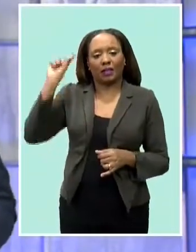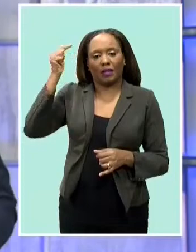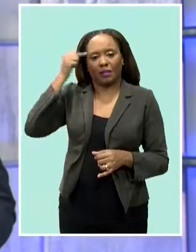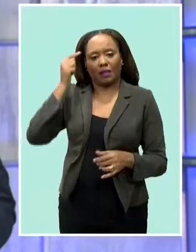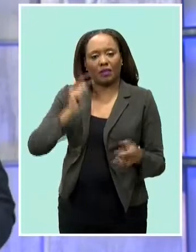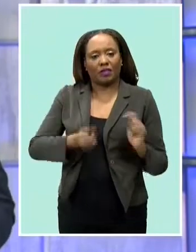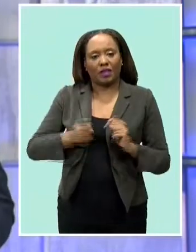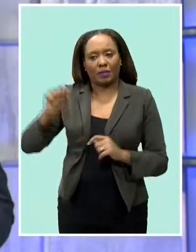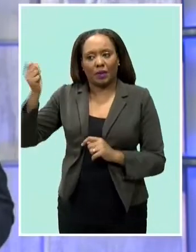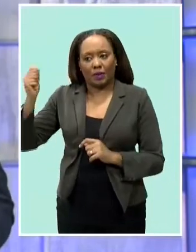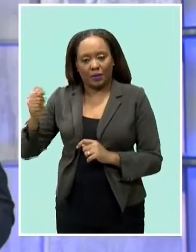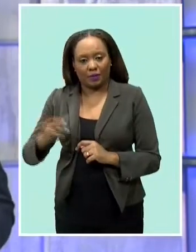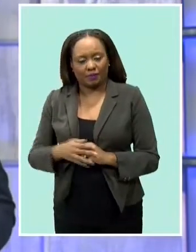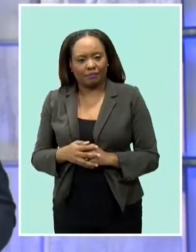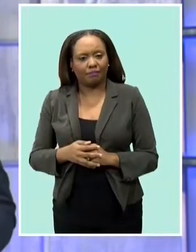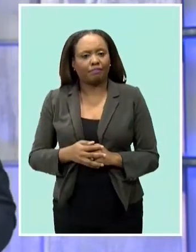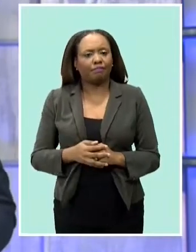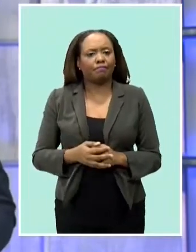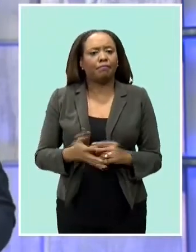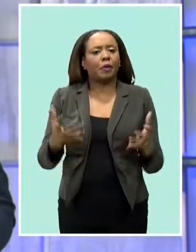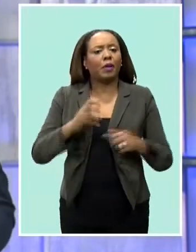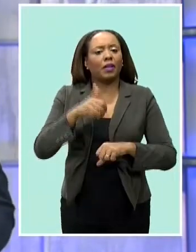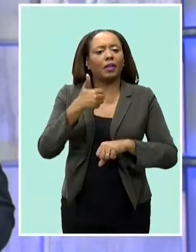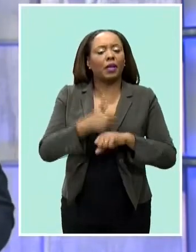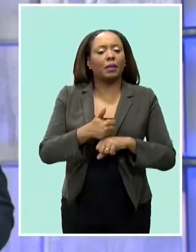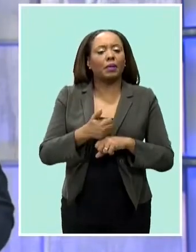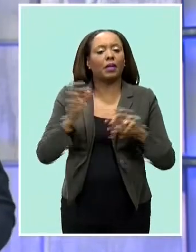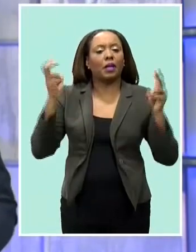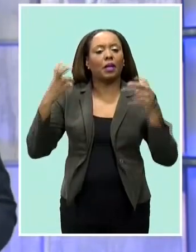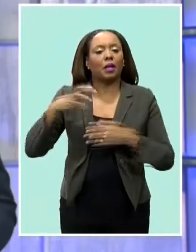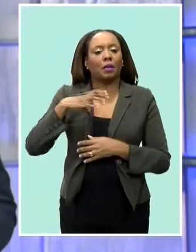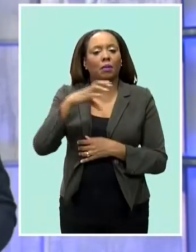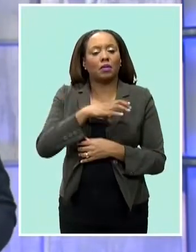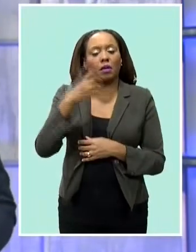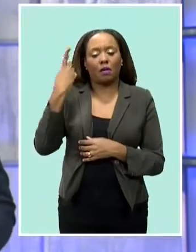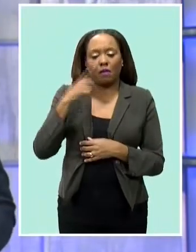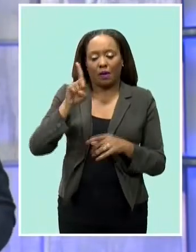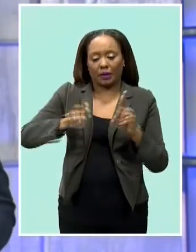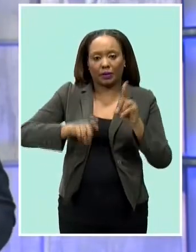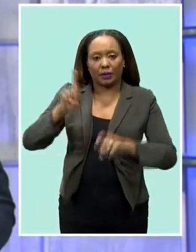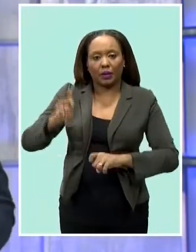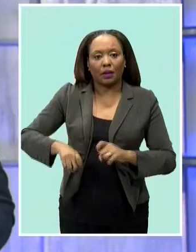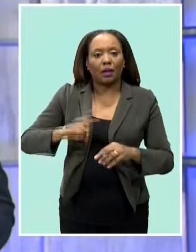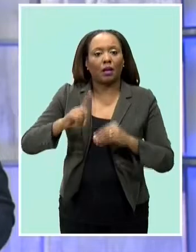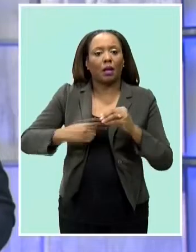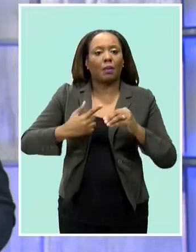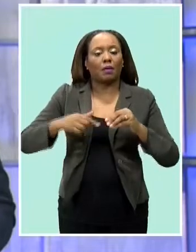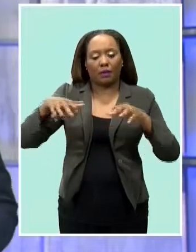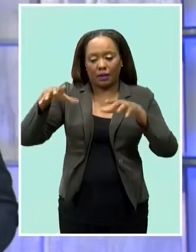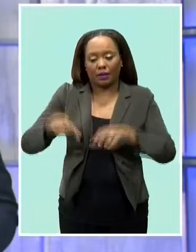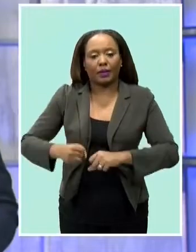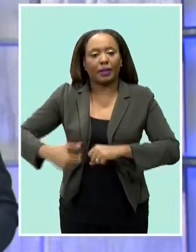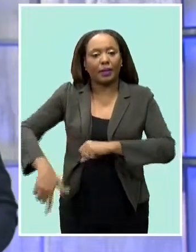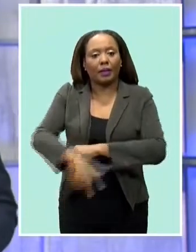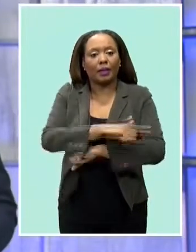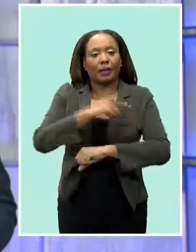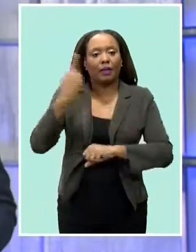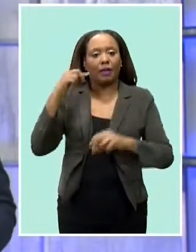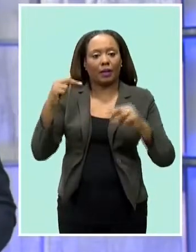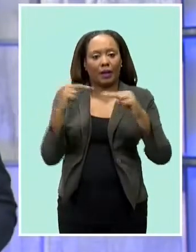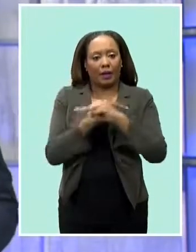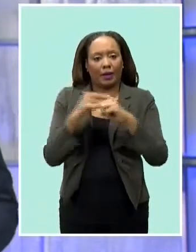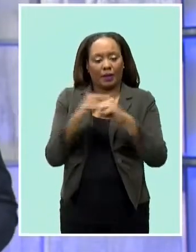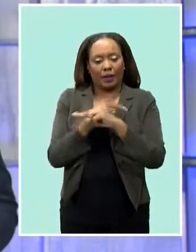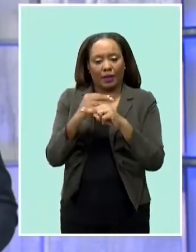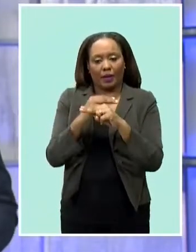Tobago. It's planning to establish a commission of inquiry, this time into the acquisition of land for the extension of the highway to Point